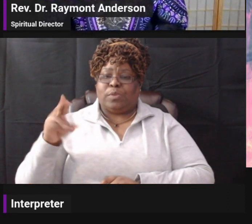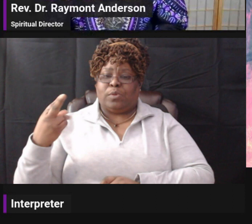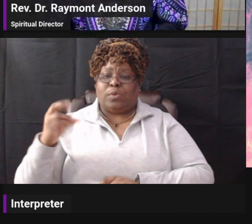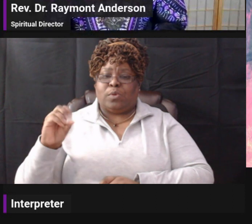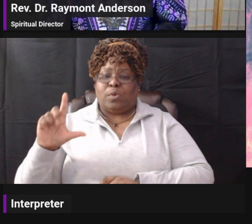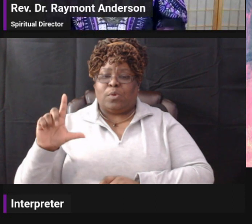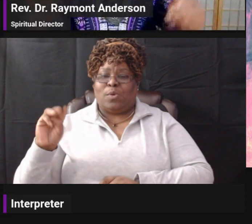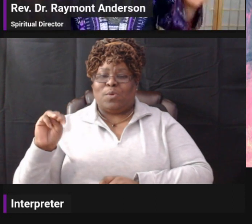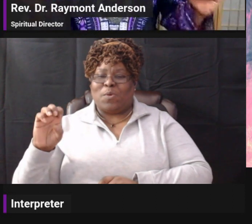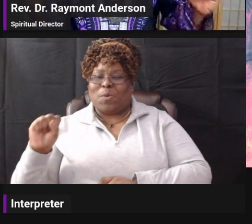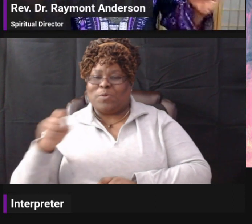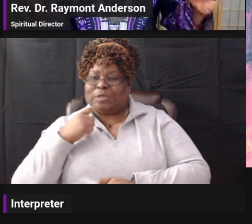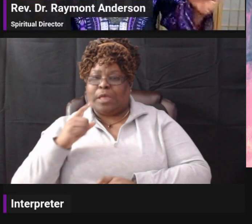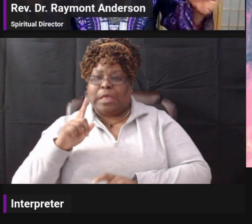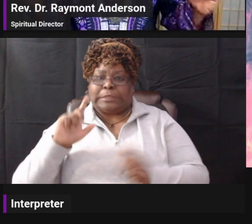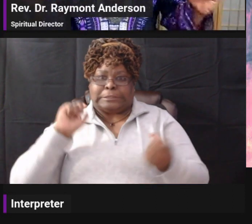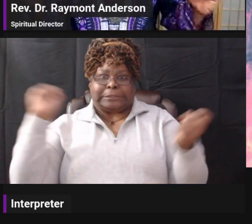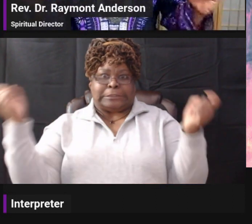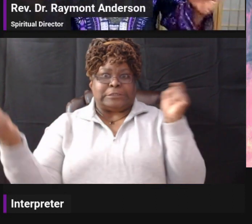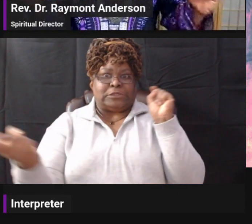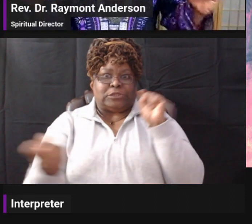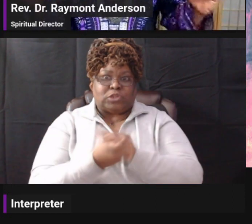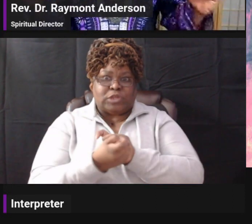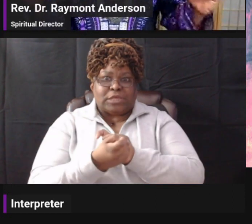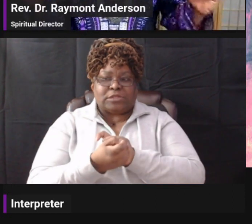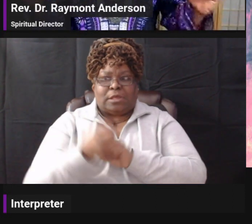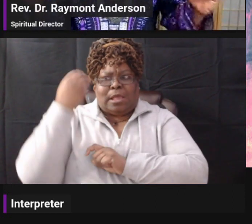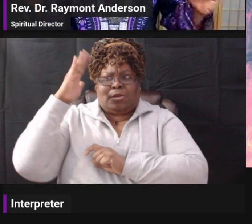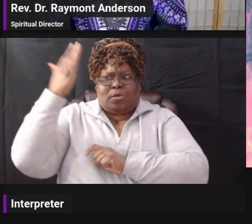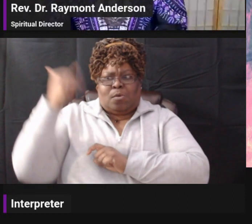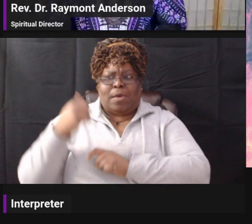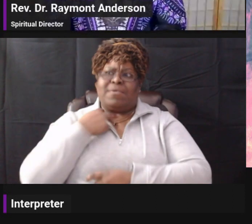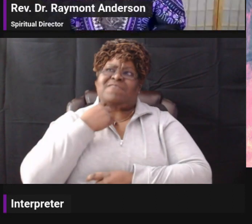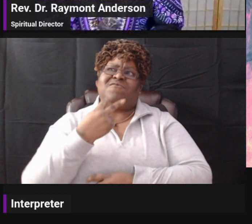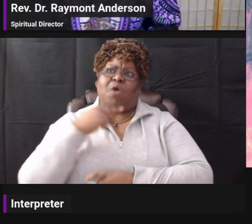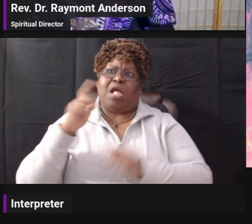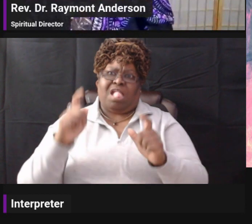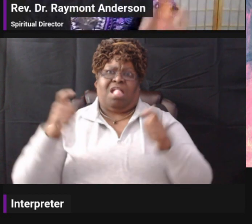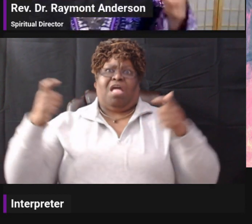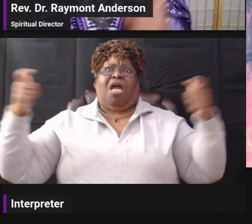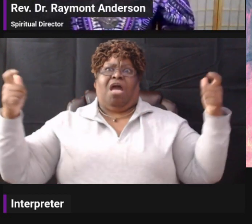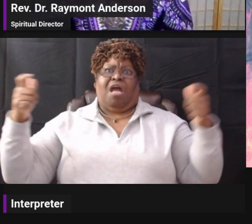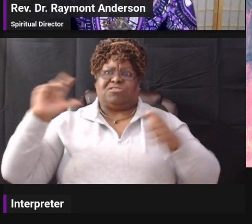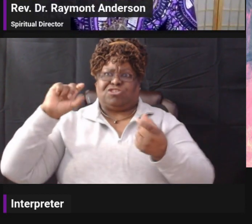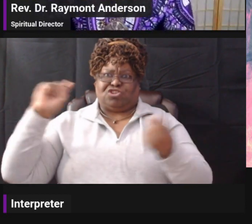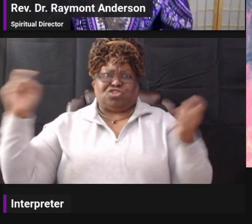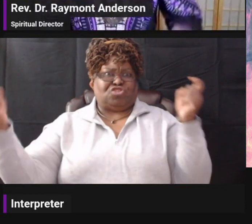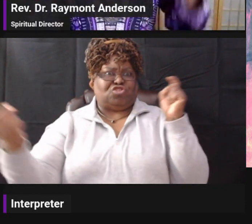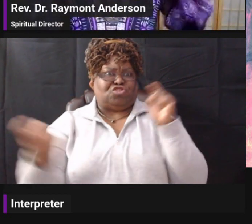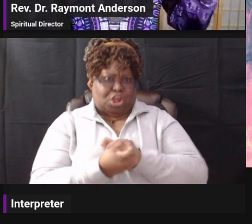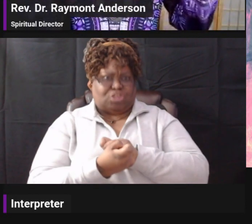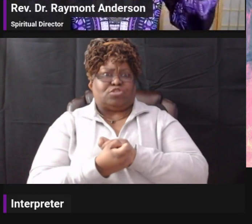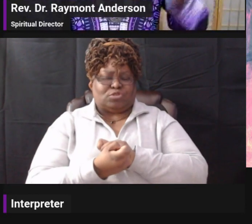Dr. Holmes says, change is the law of human, I don't know why I used that voice, but it was all capitals,